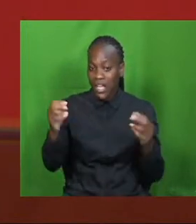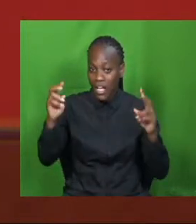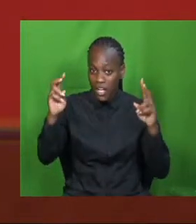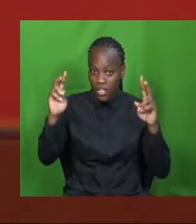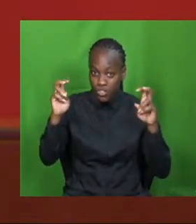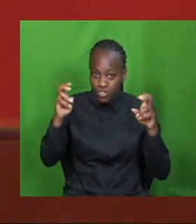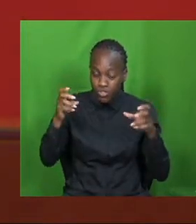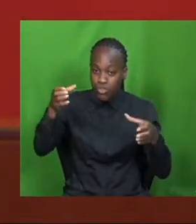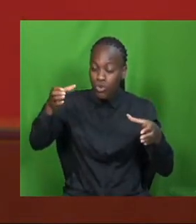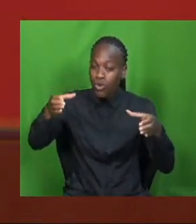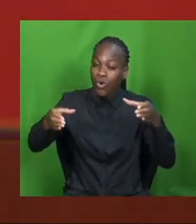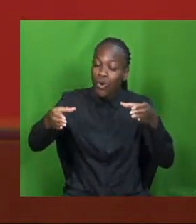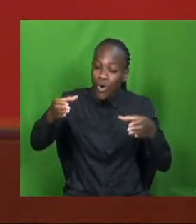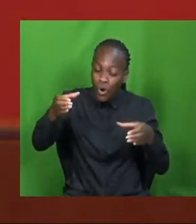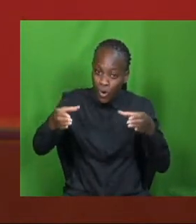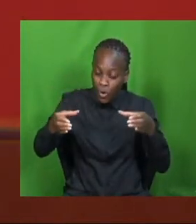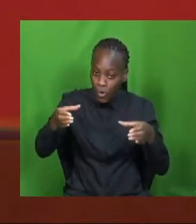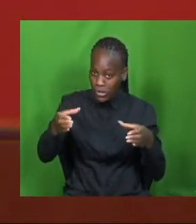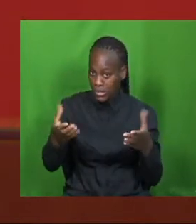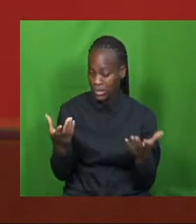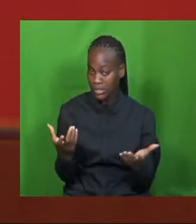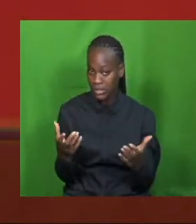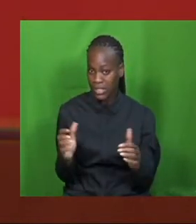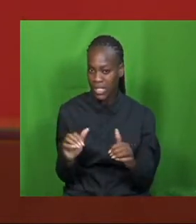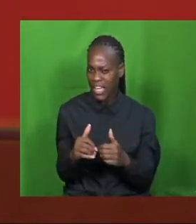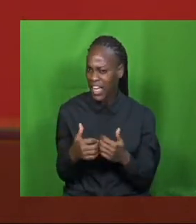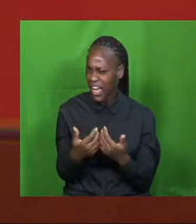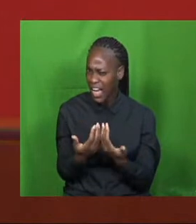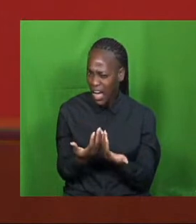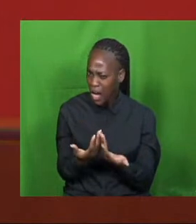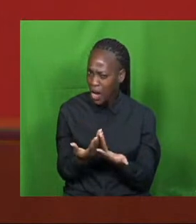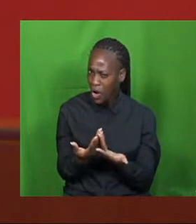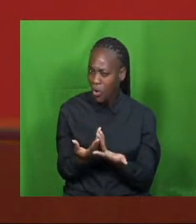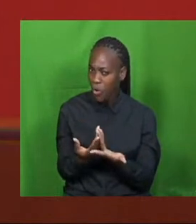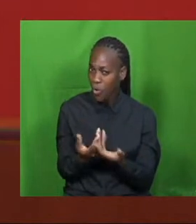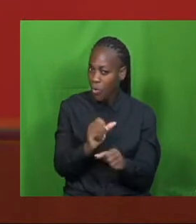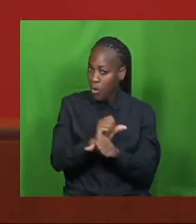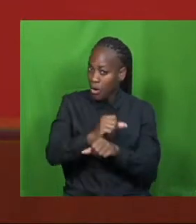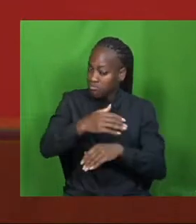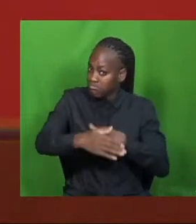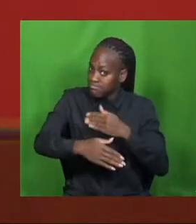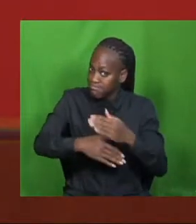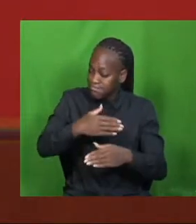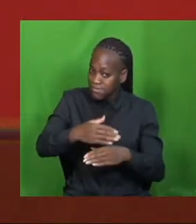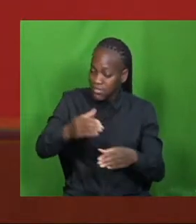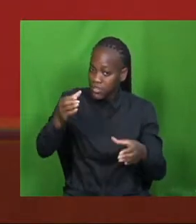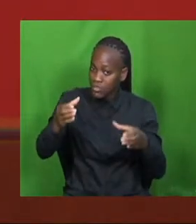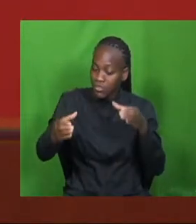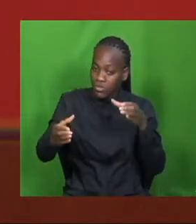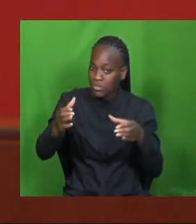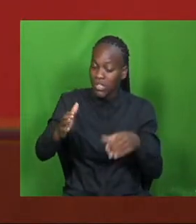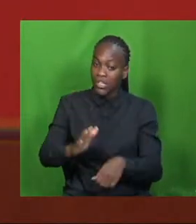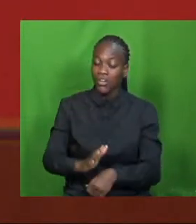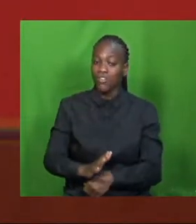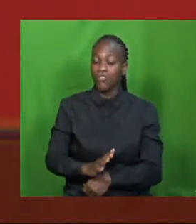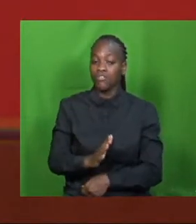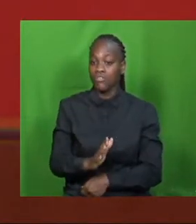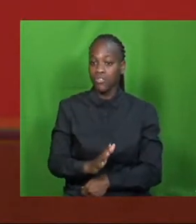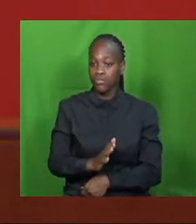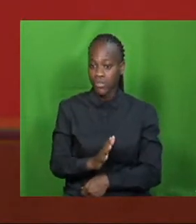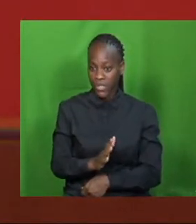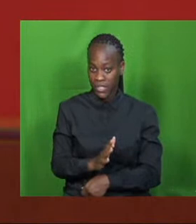the matter is fully determined. So, Mr. Speaker, I seek your guidance regarding how the